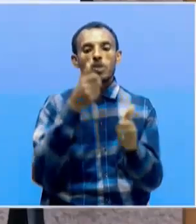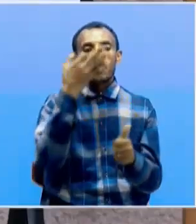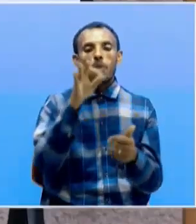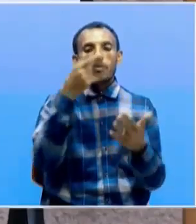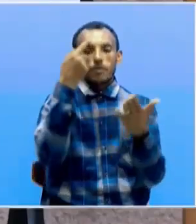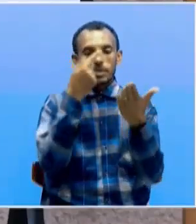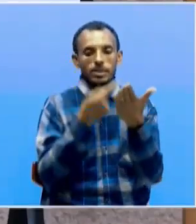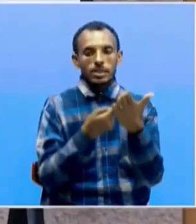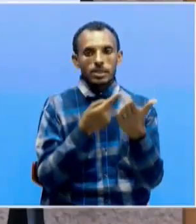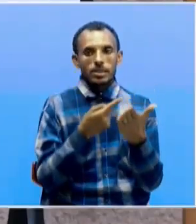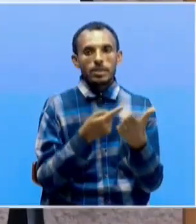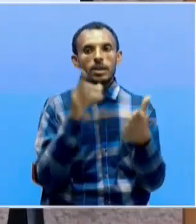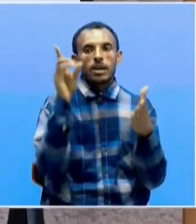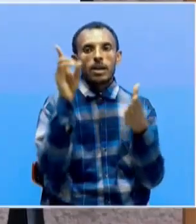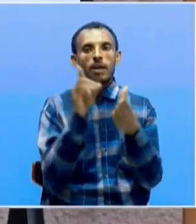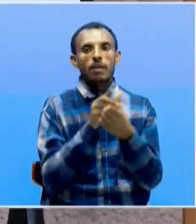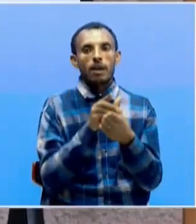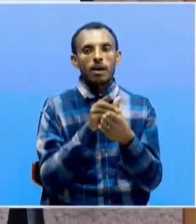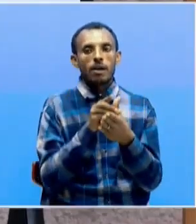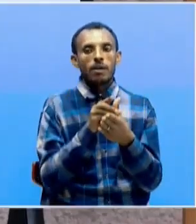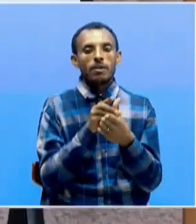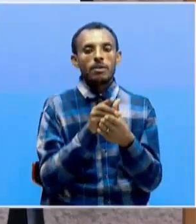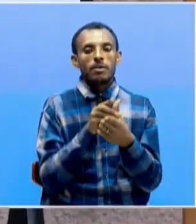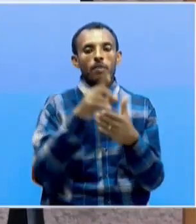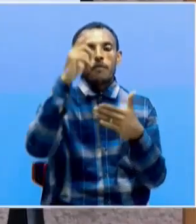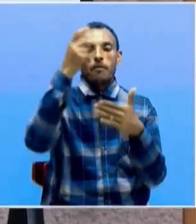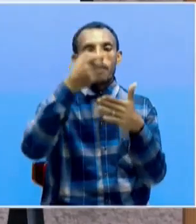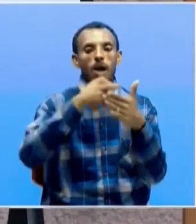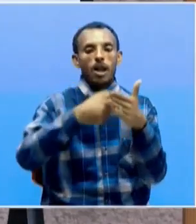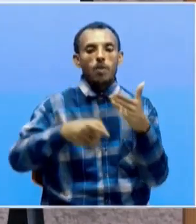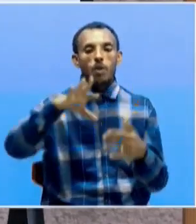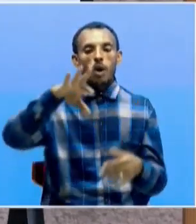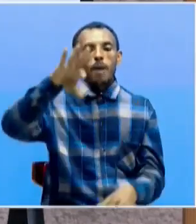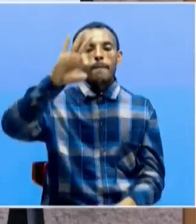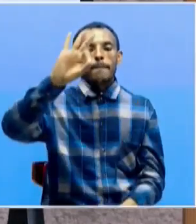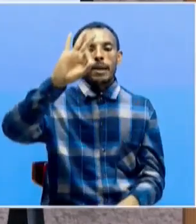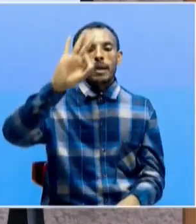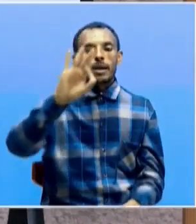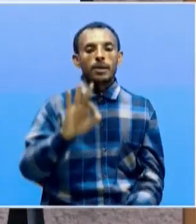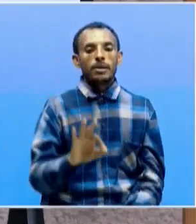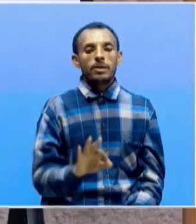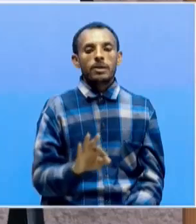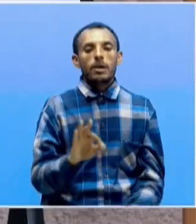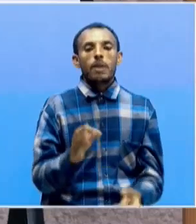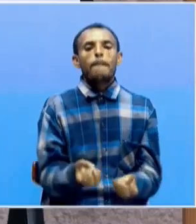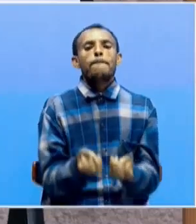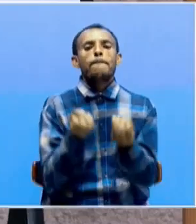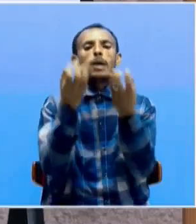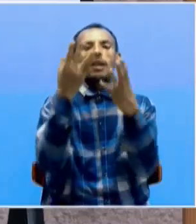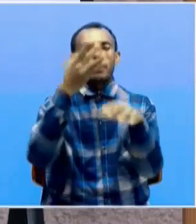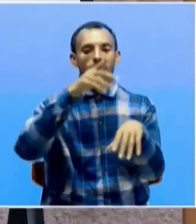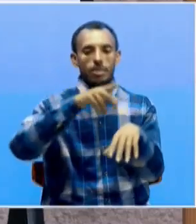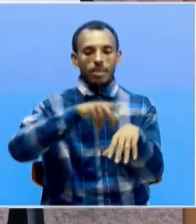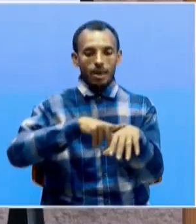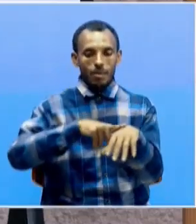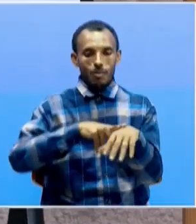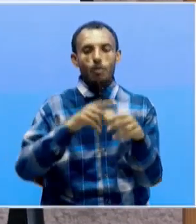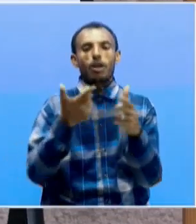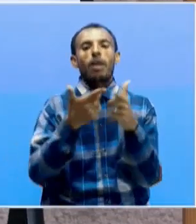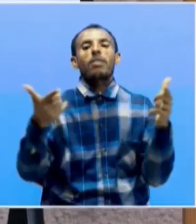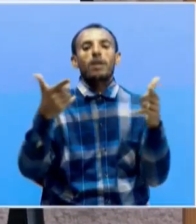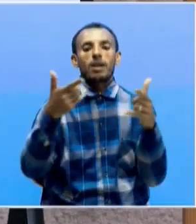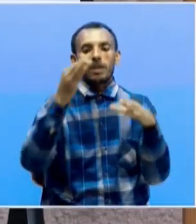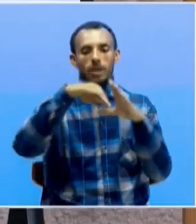these data values appears many times or a greater in number?